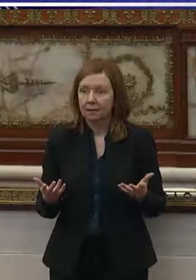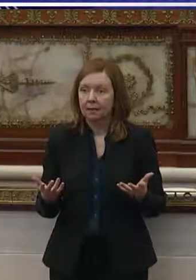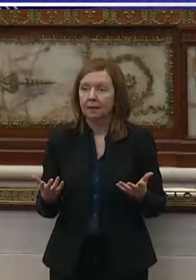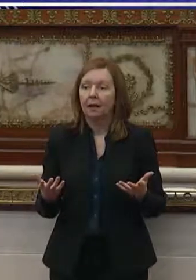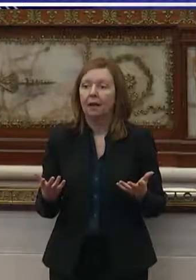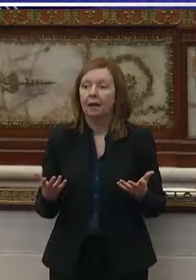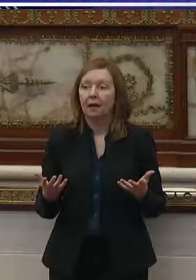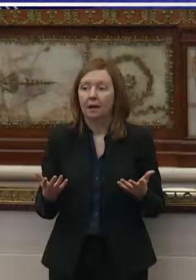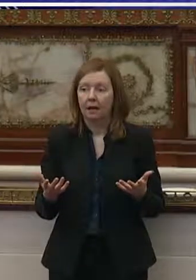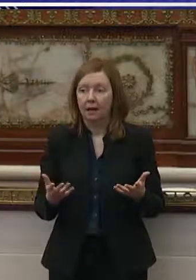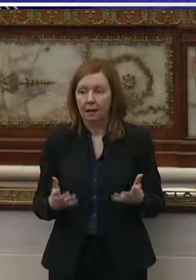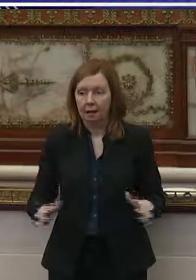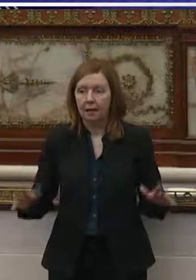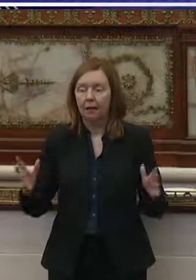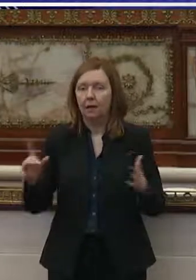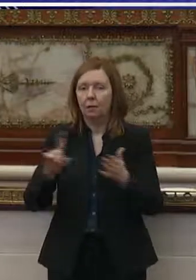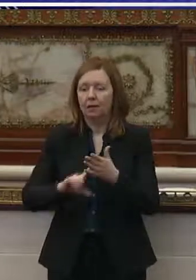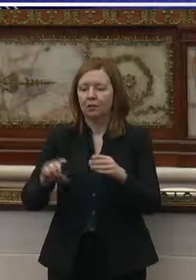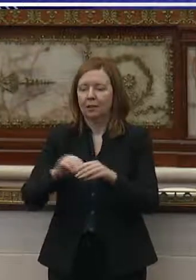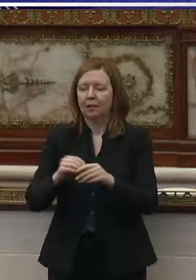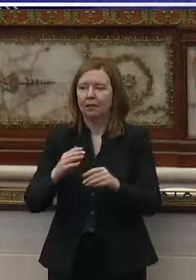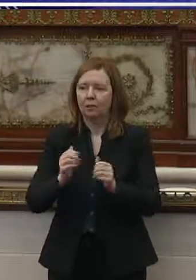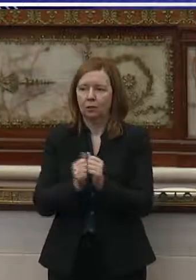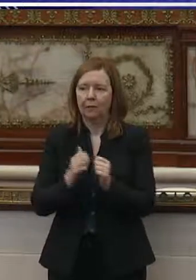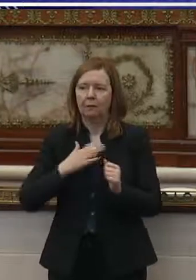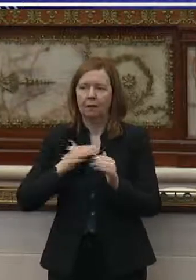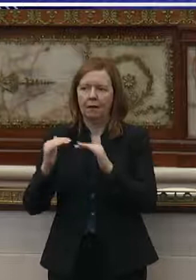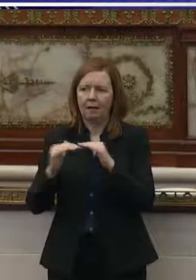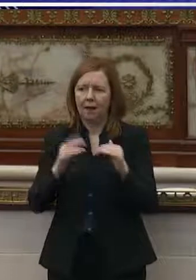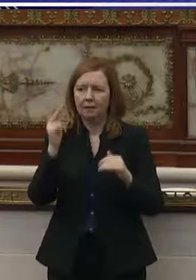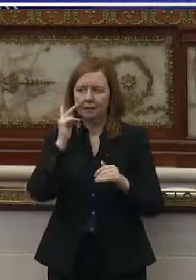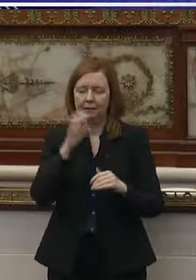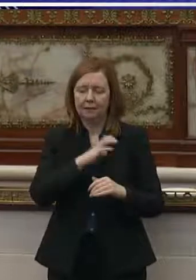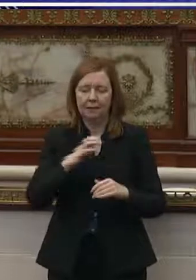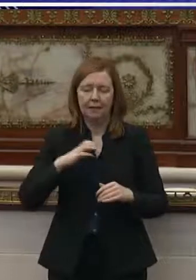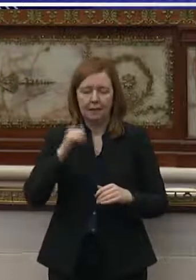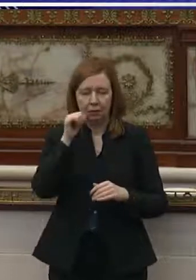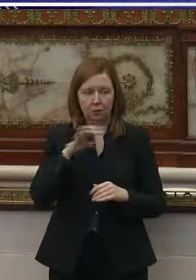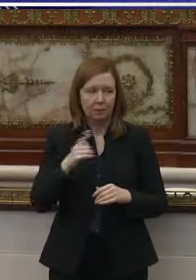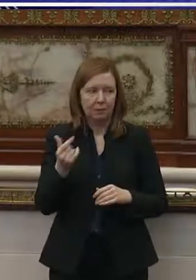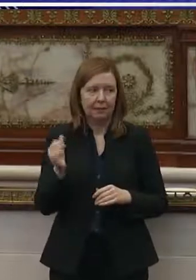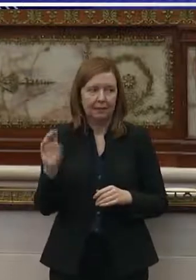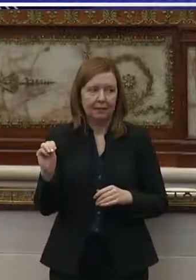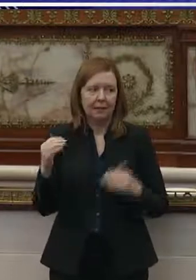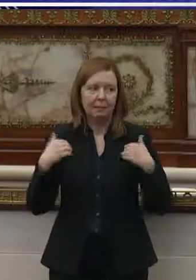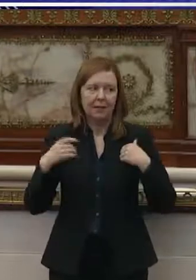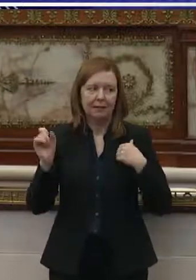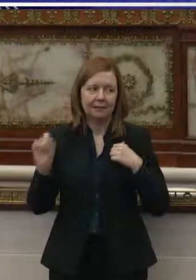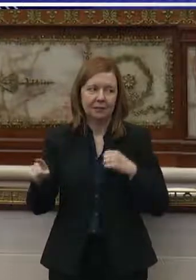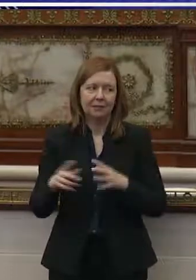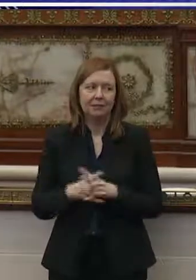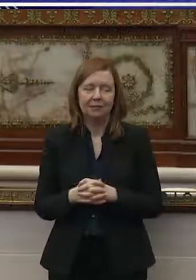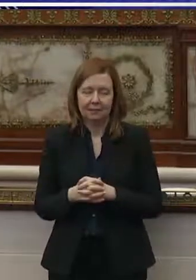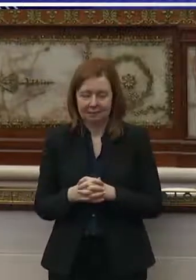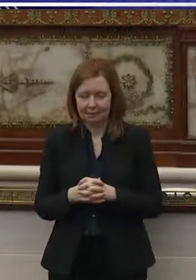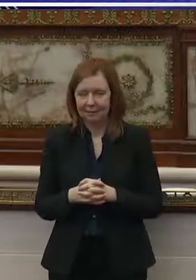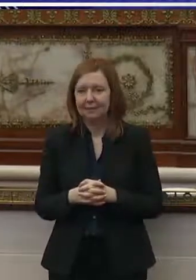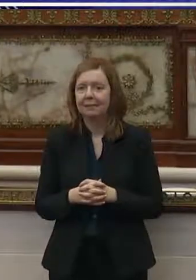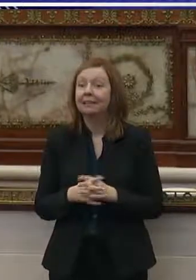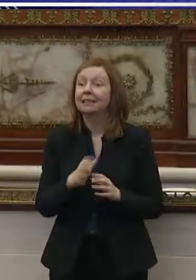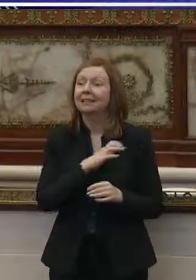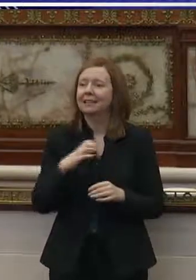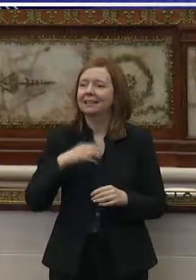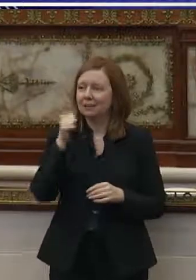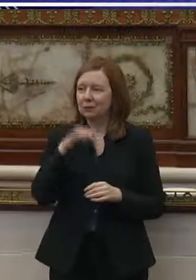want to check in with my colleagues. I see Councilwoman Gim has a question. Councilwoman Gim?